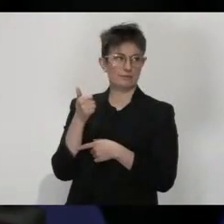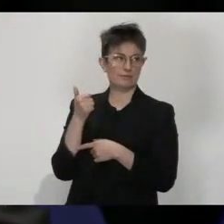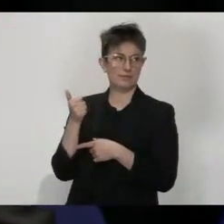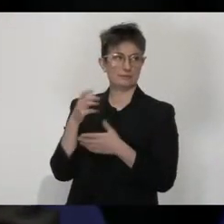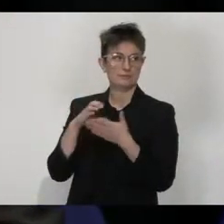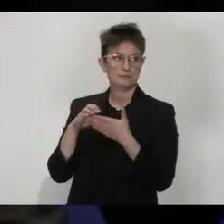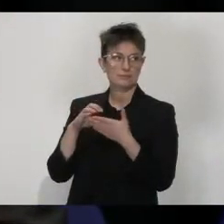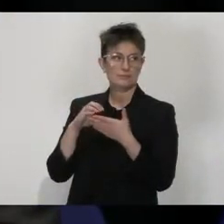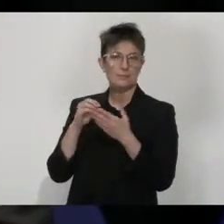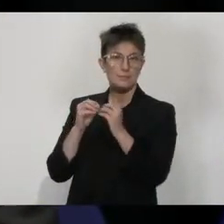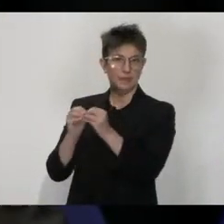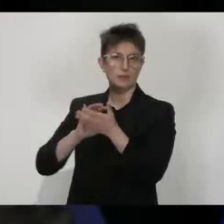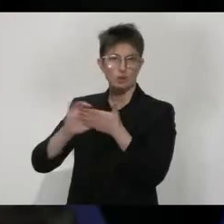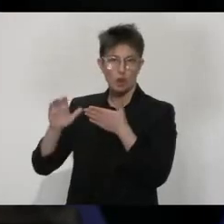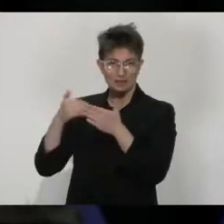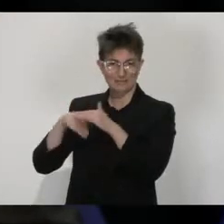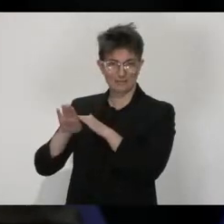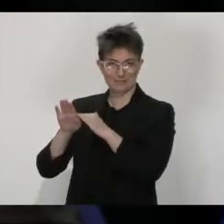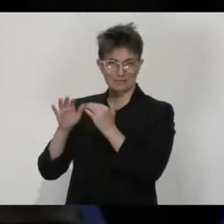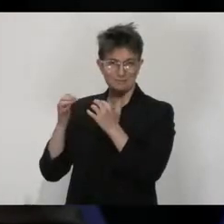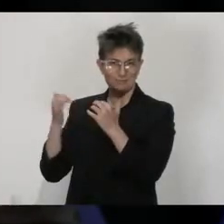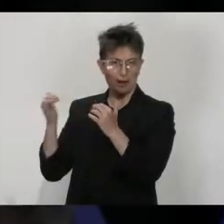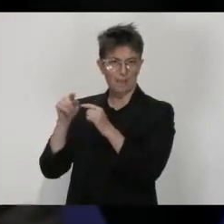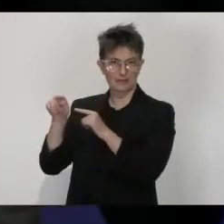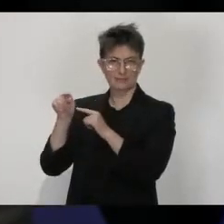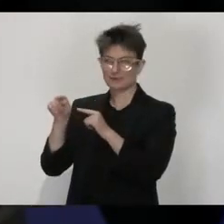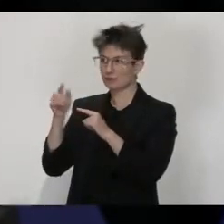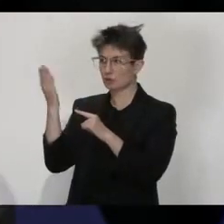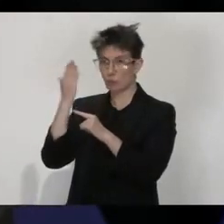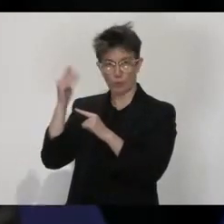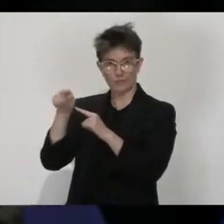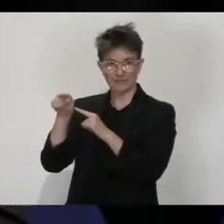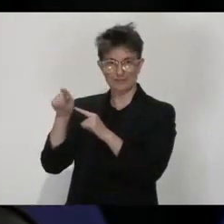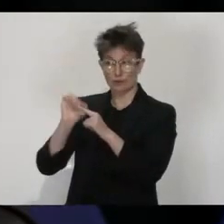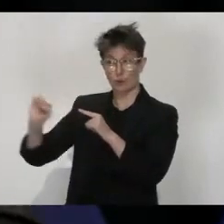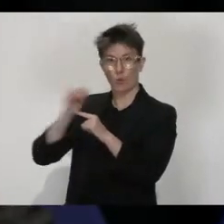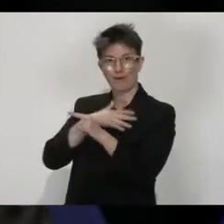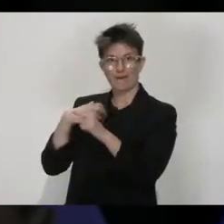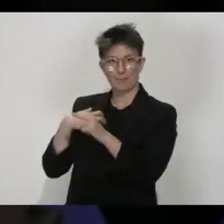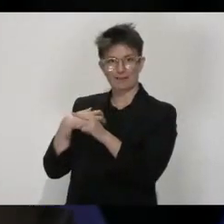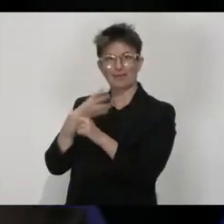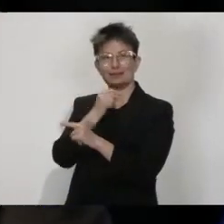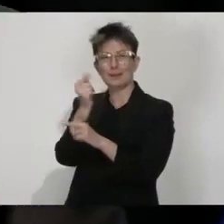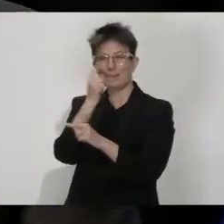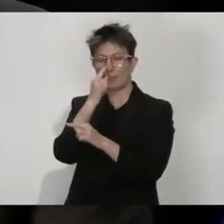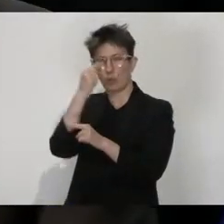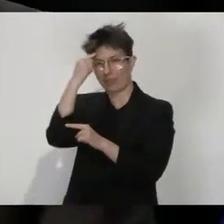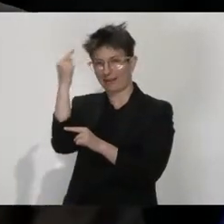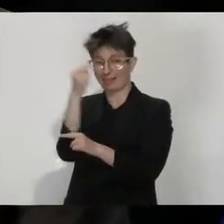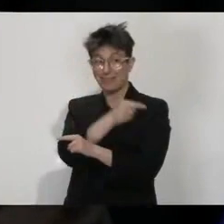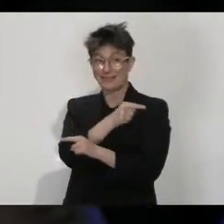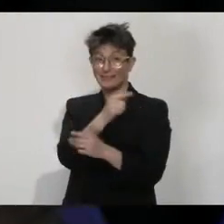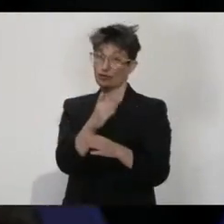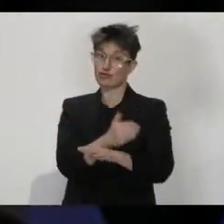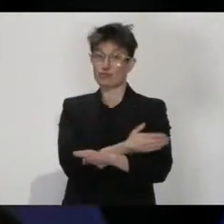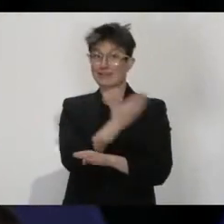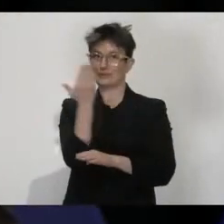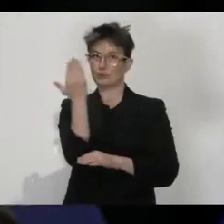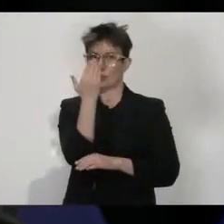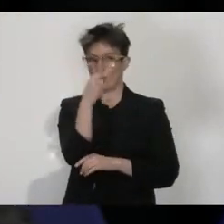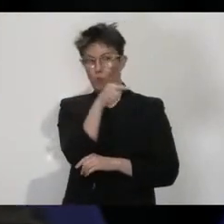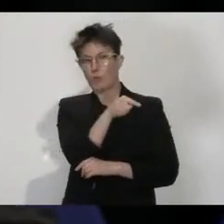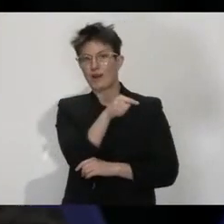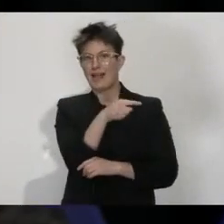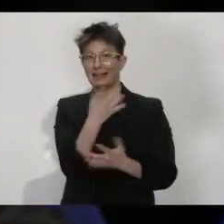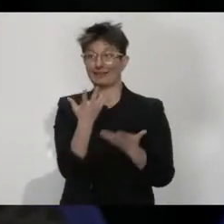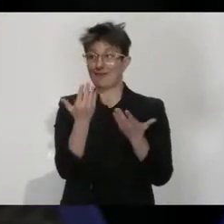mean, are you willing, that sum would suggest that this green school has probably received more money than any single school in Taranaki,